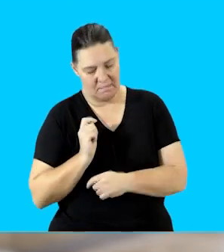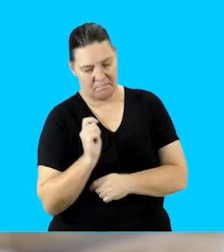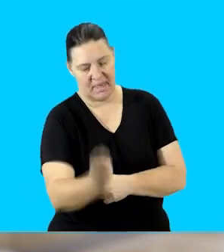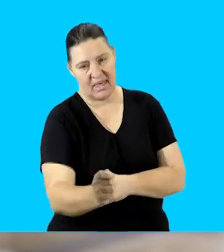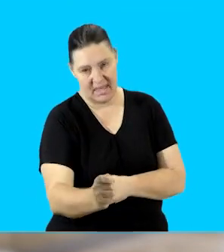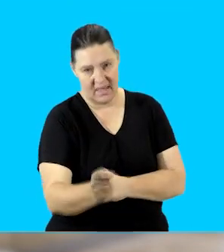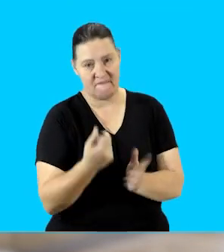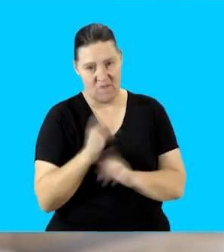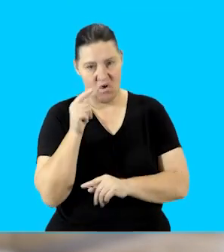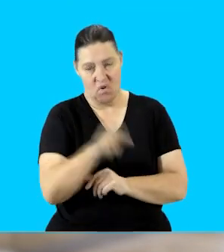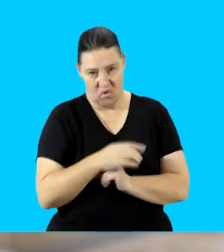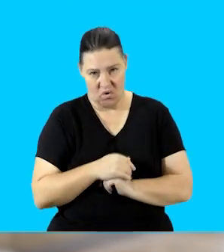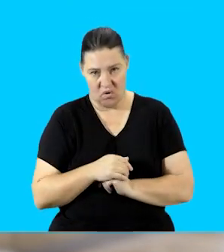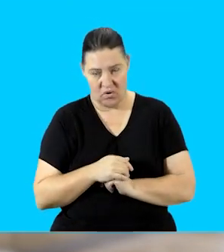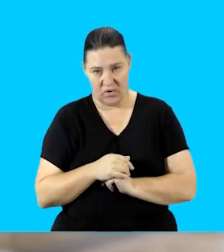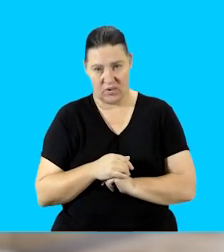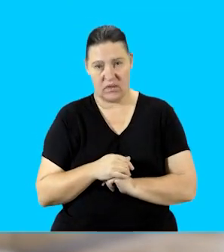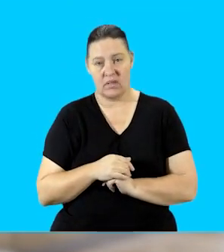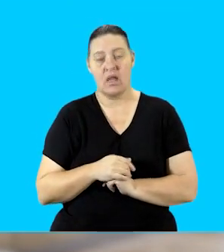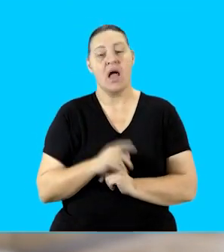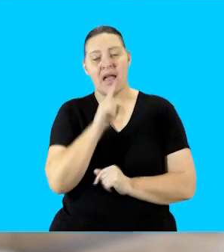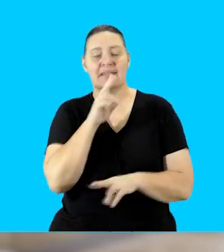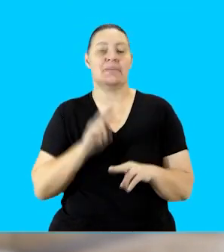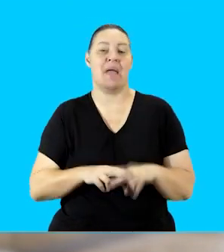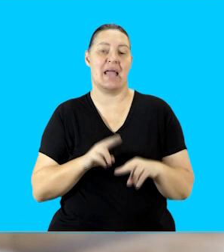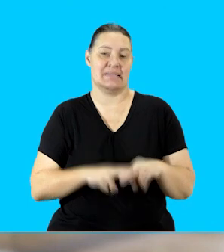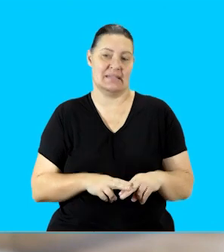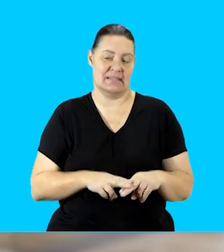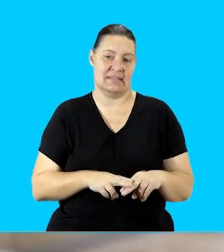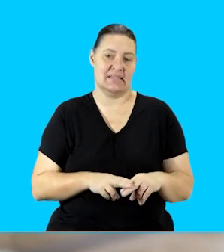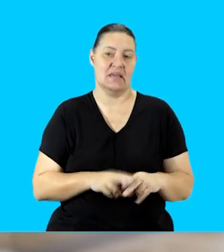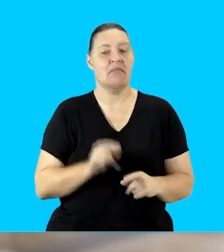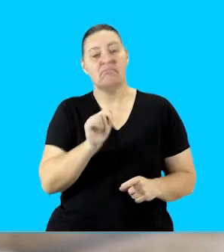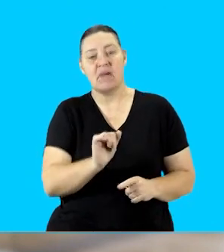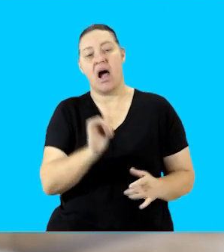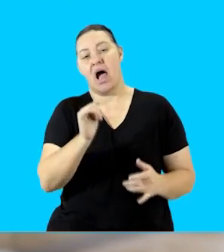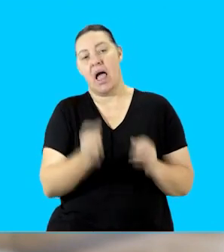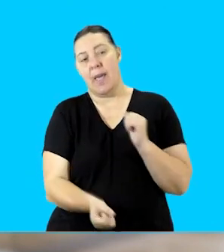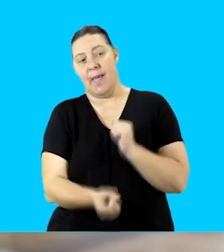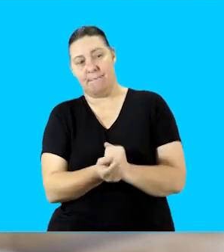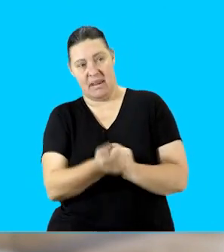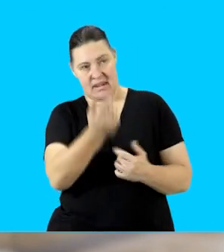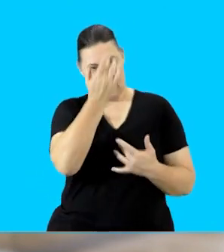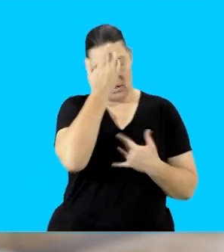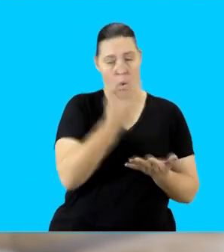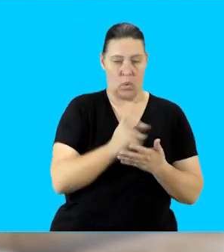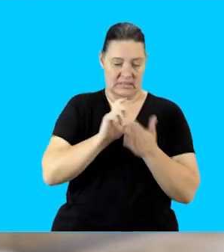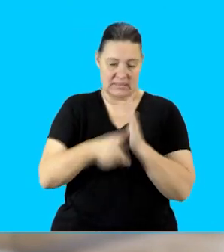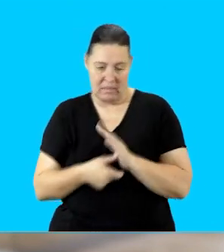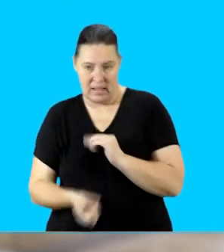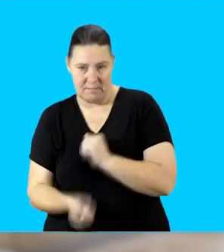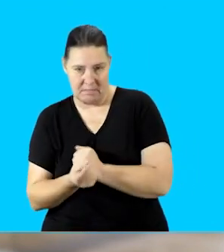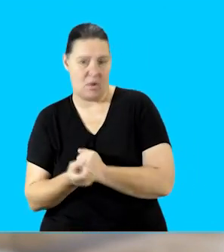be compensated for that. They have to be paid. It will depend on the nature of their injury or their